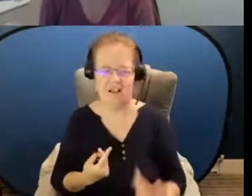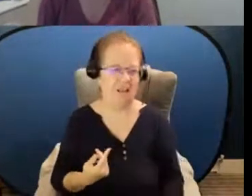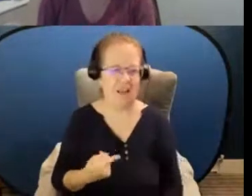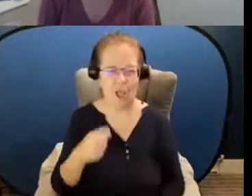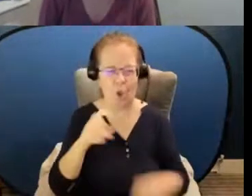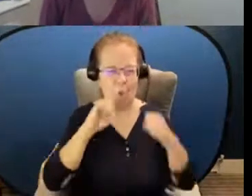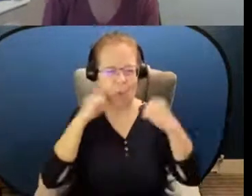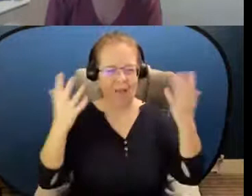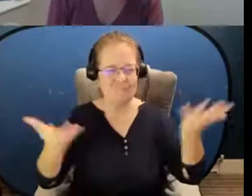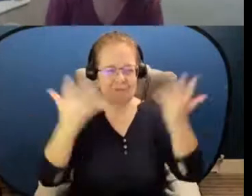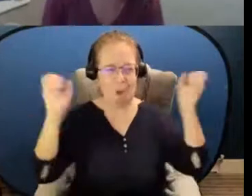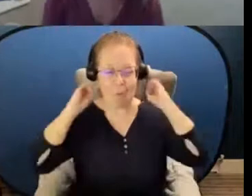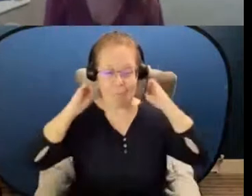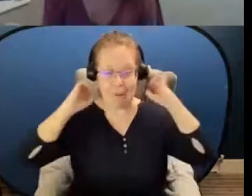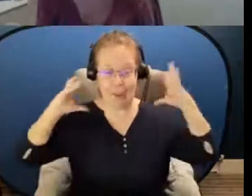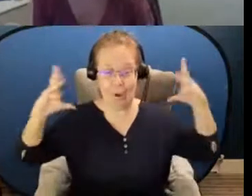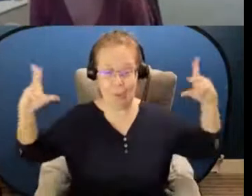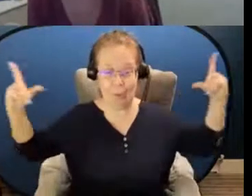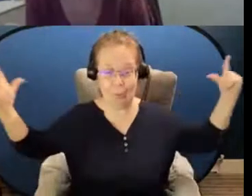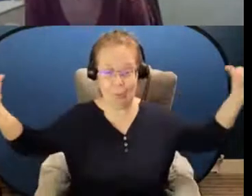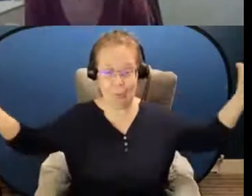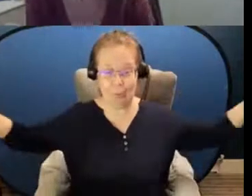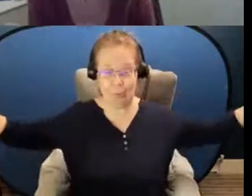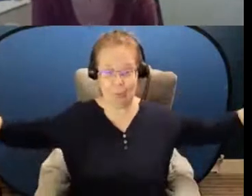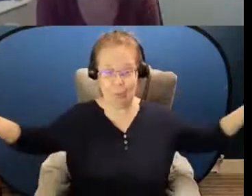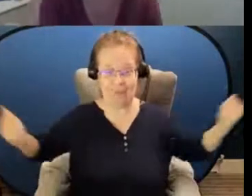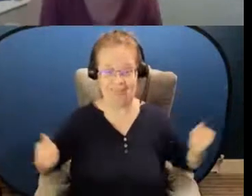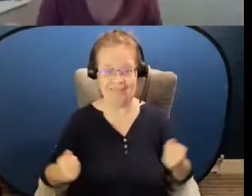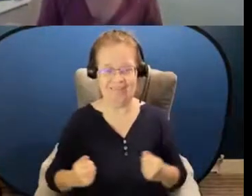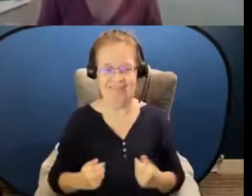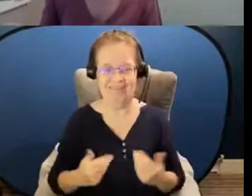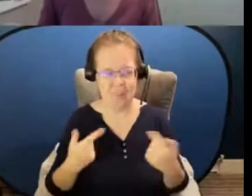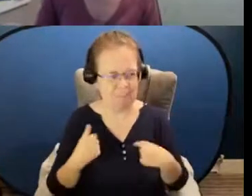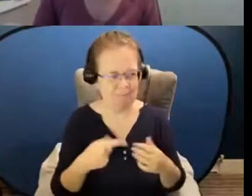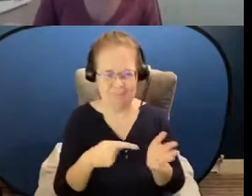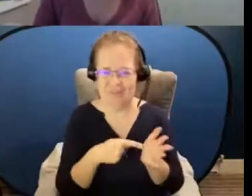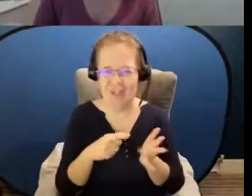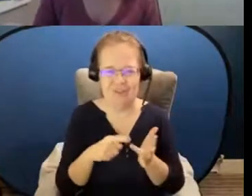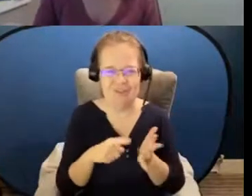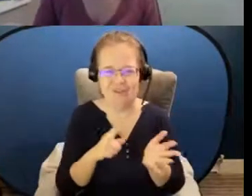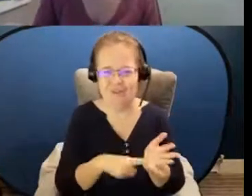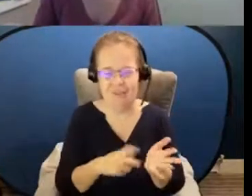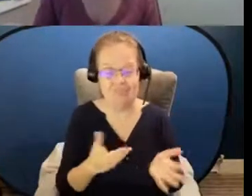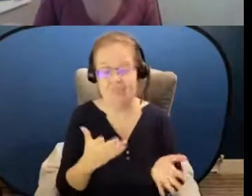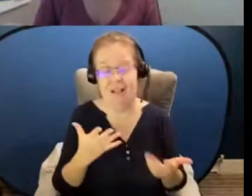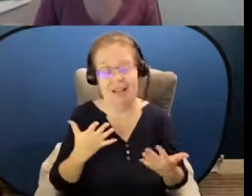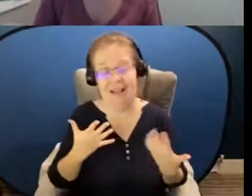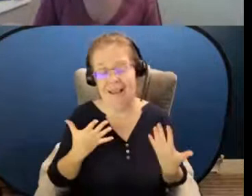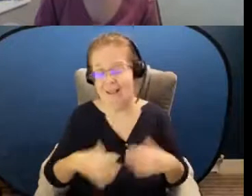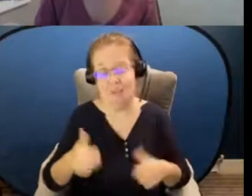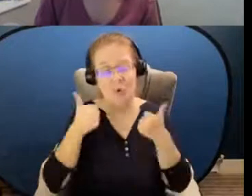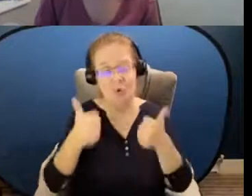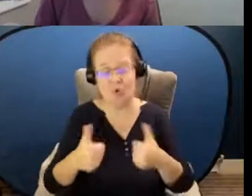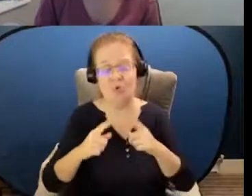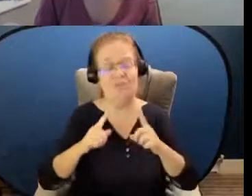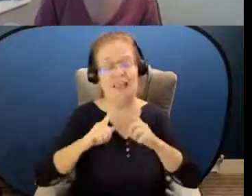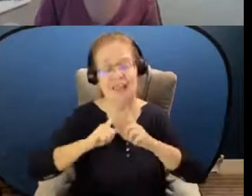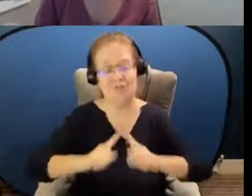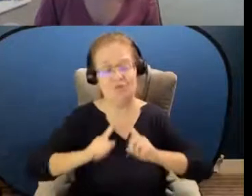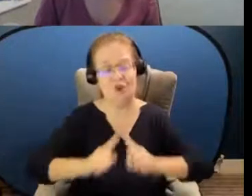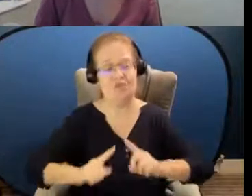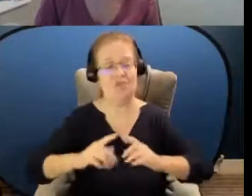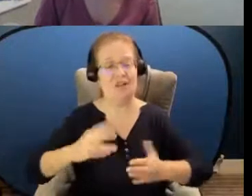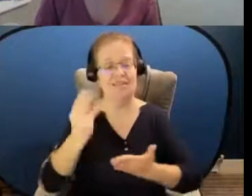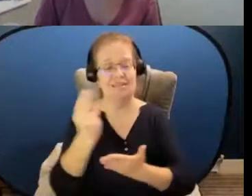ears. So, you know, yeah, we can look at the tools, but it starts with good instructional design as well. Compliant